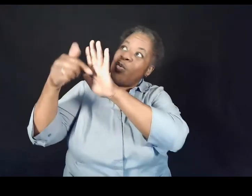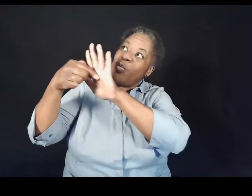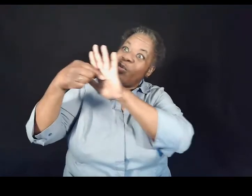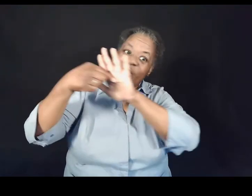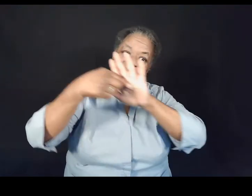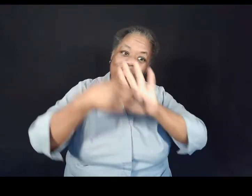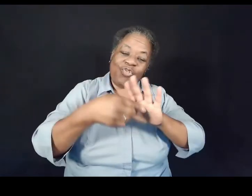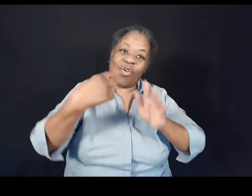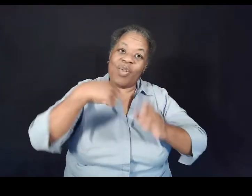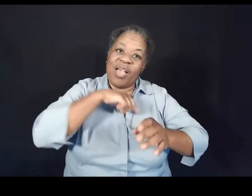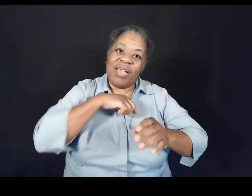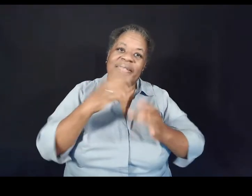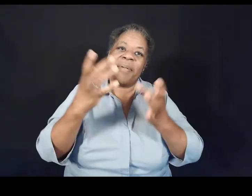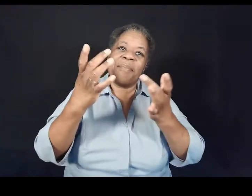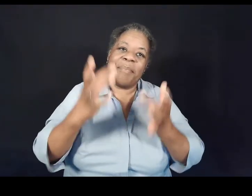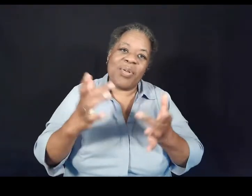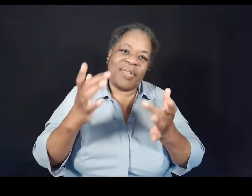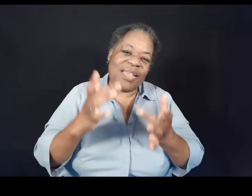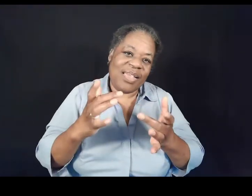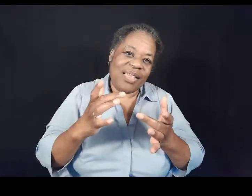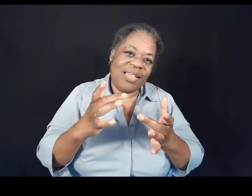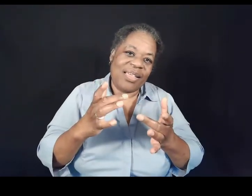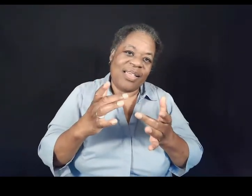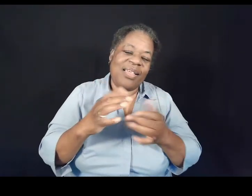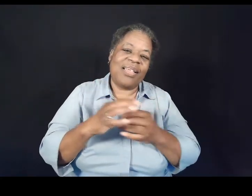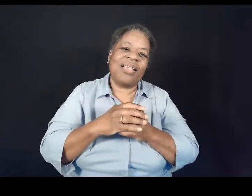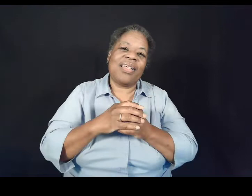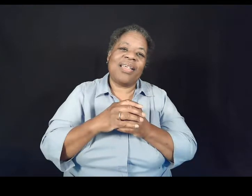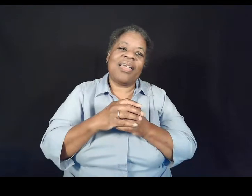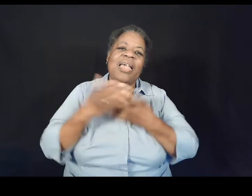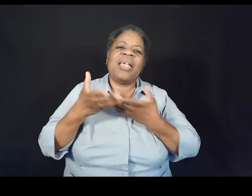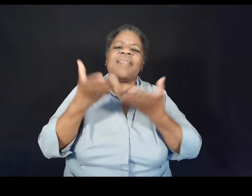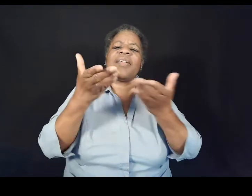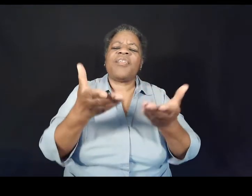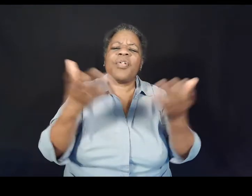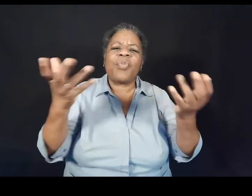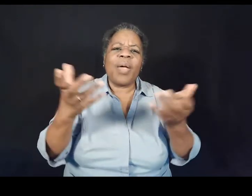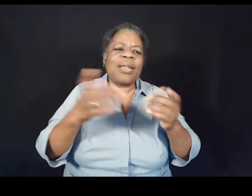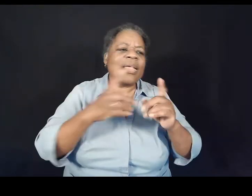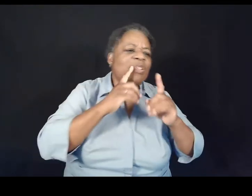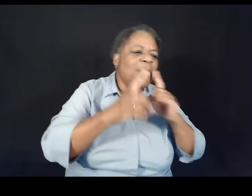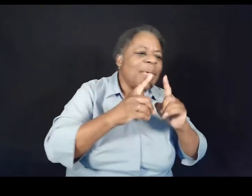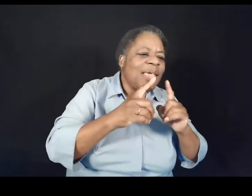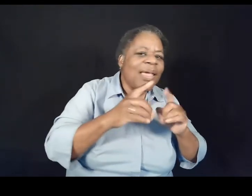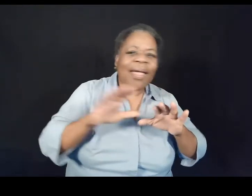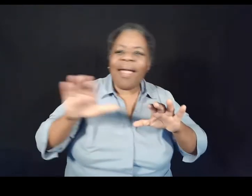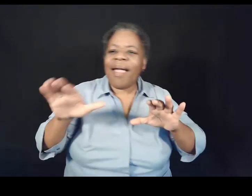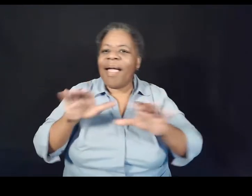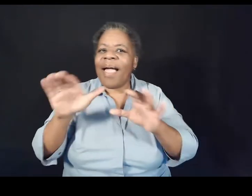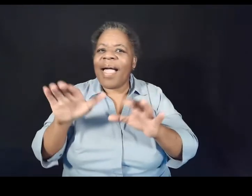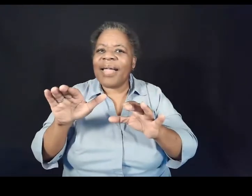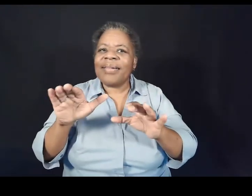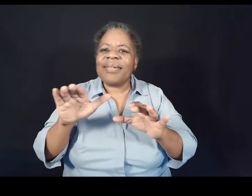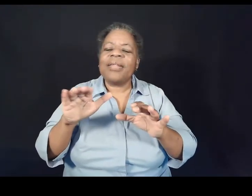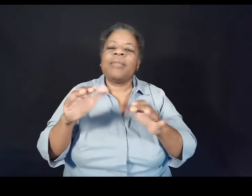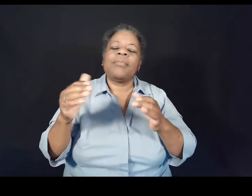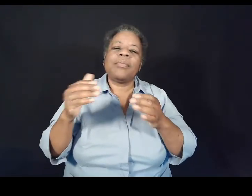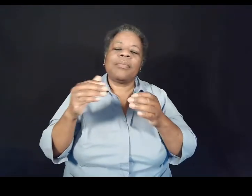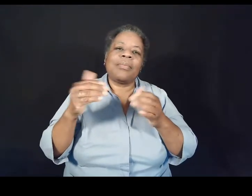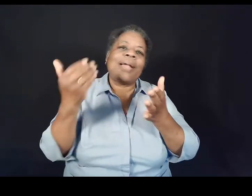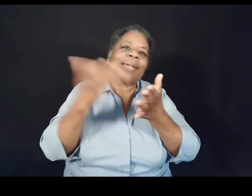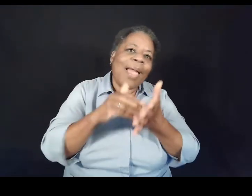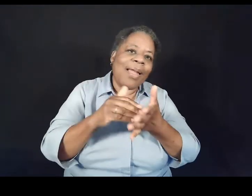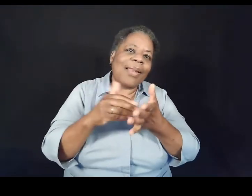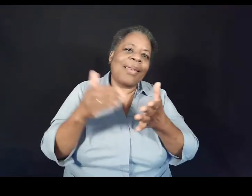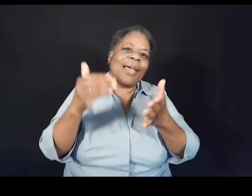And the particular verb forms that James uses here suggest that this speaking and acting is to be an ongoing practice, a way